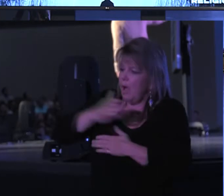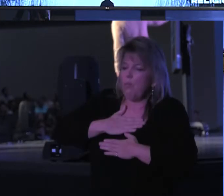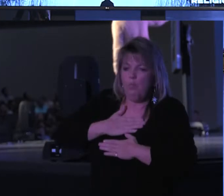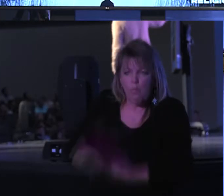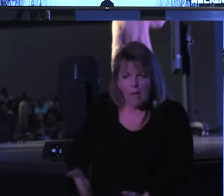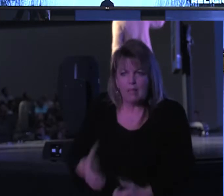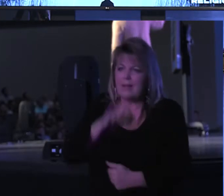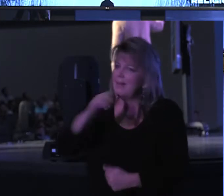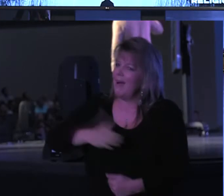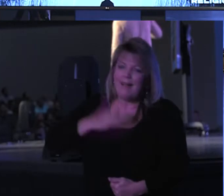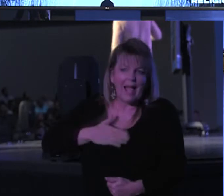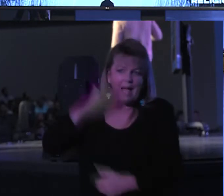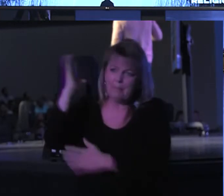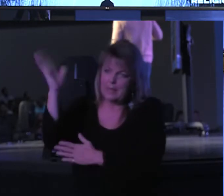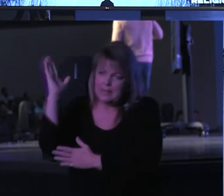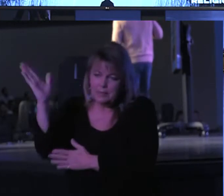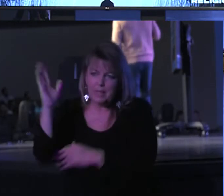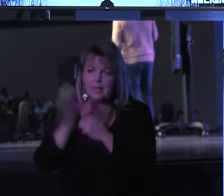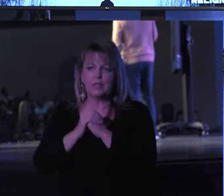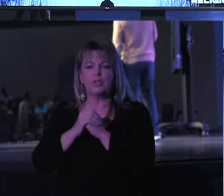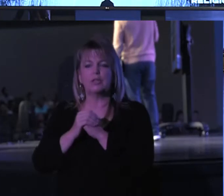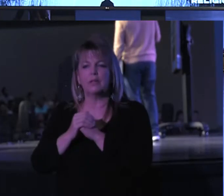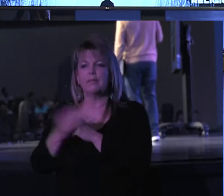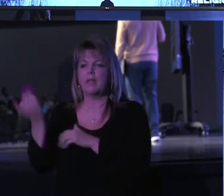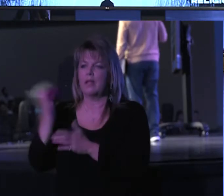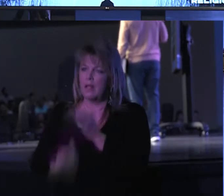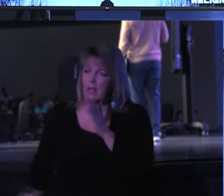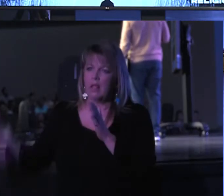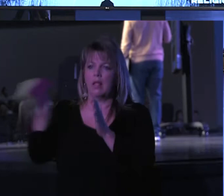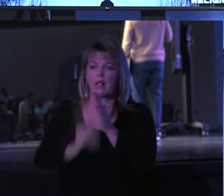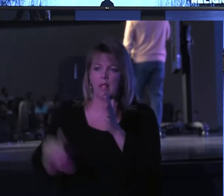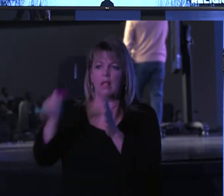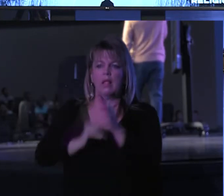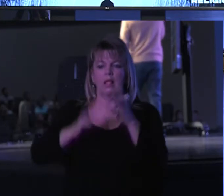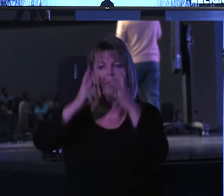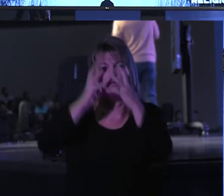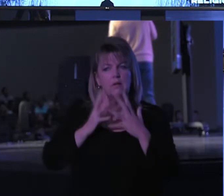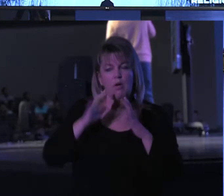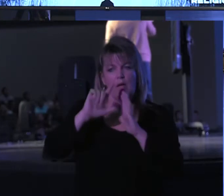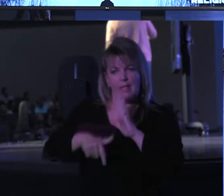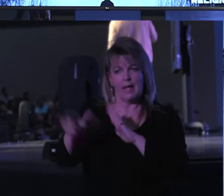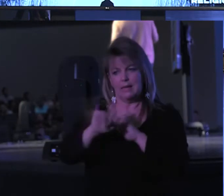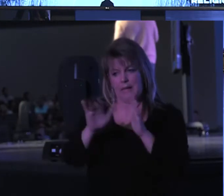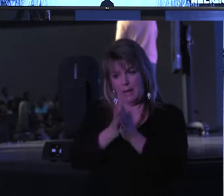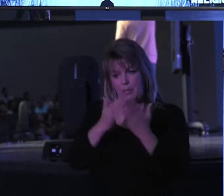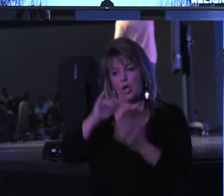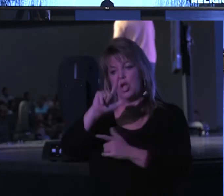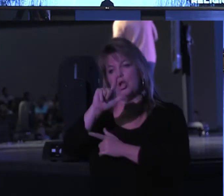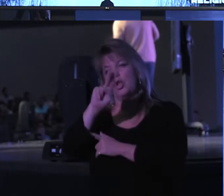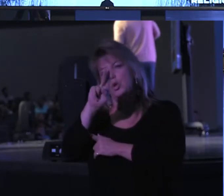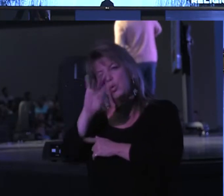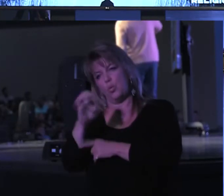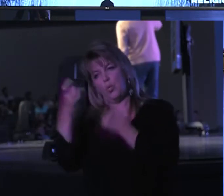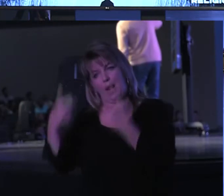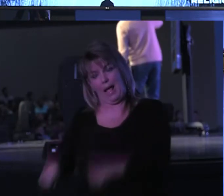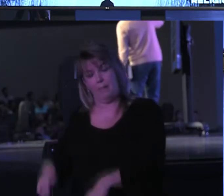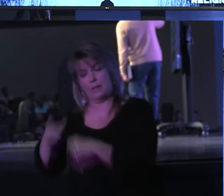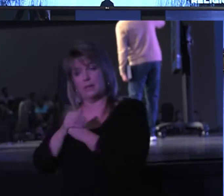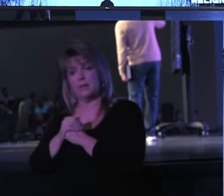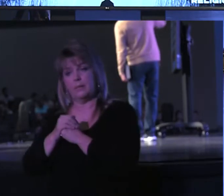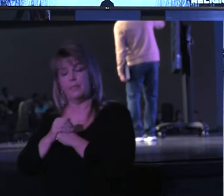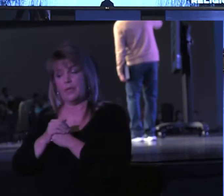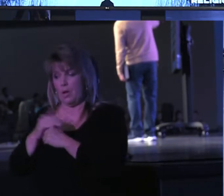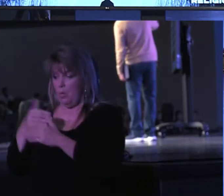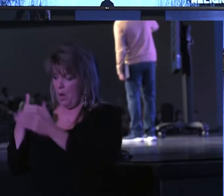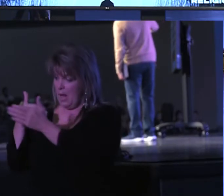This is not a happy speech. She's repeating his sorrow. Later in the same book, the book of Luke, look what happens. And when he